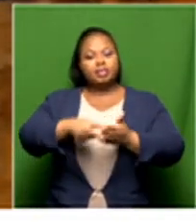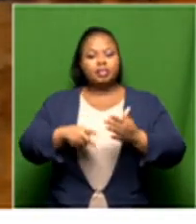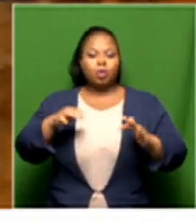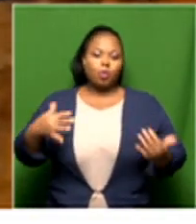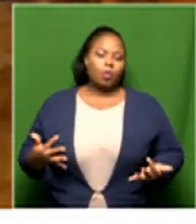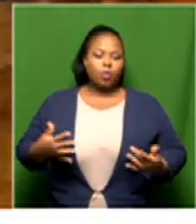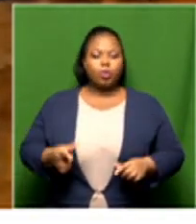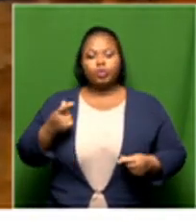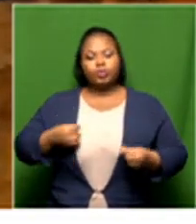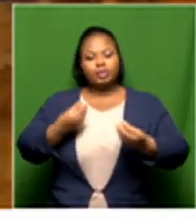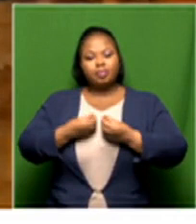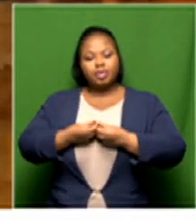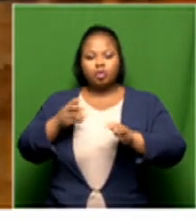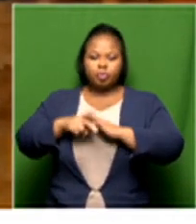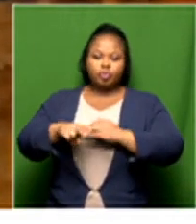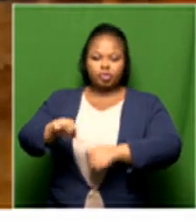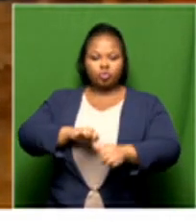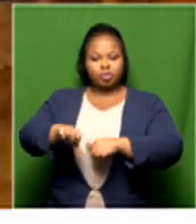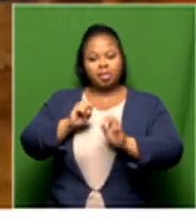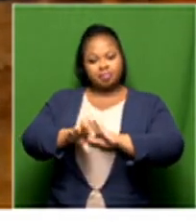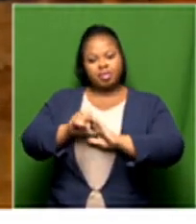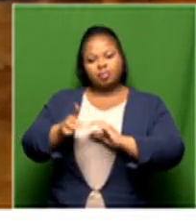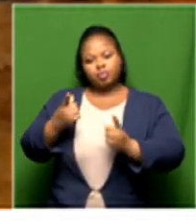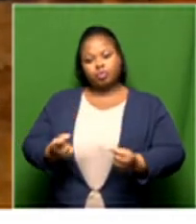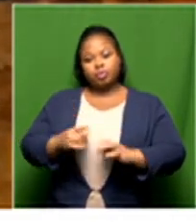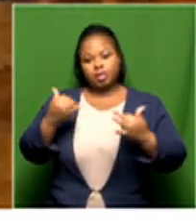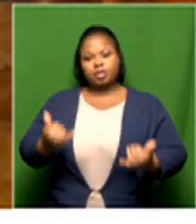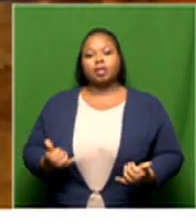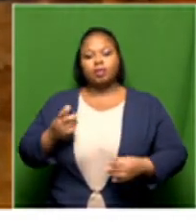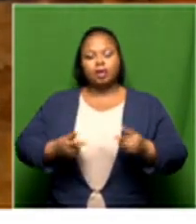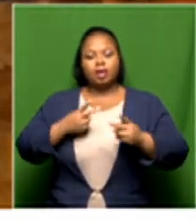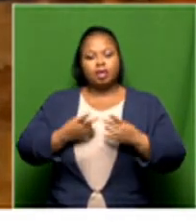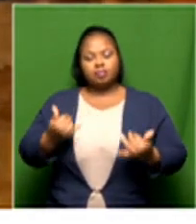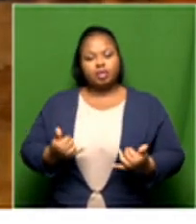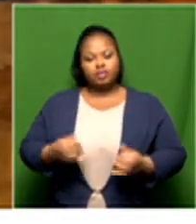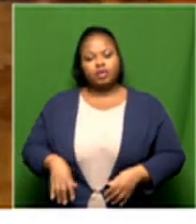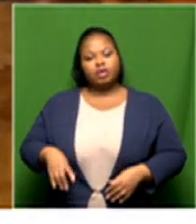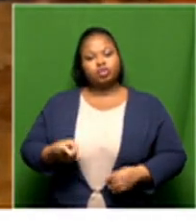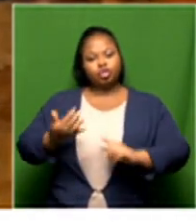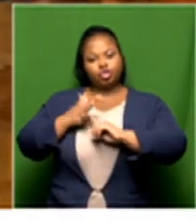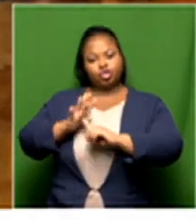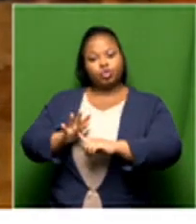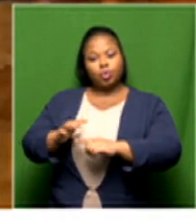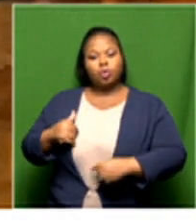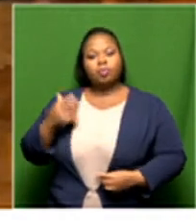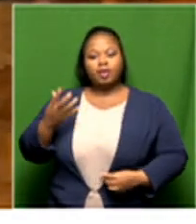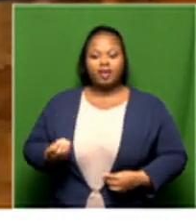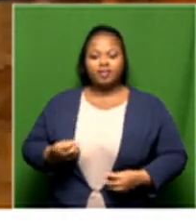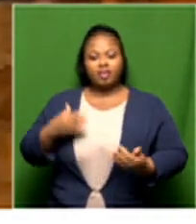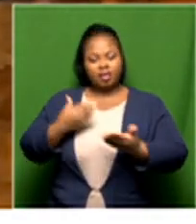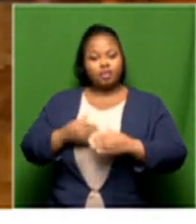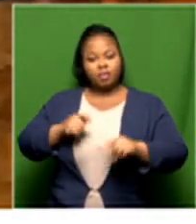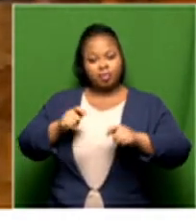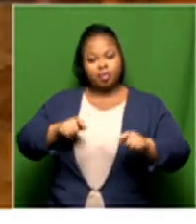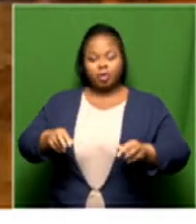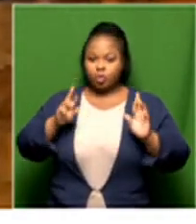the lounge and just posting stuff on social media. And it's now gotten to a point where I can create a digital show that I can bring to